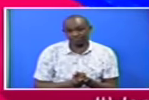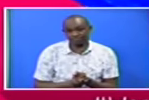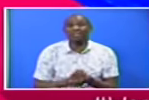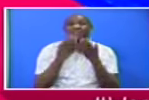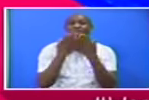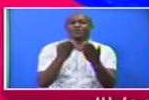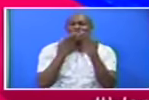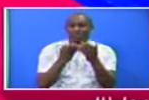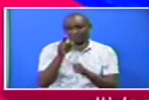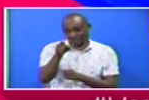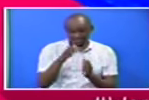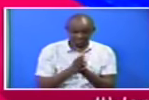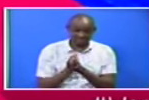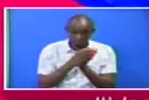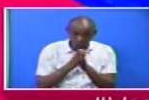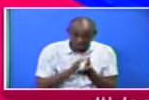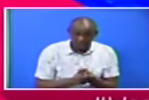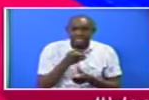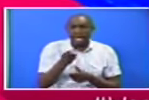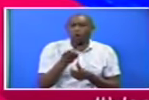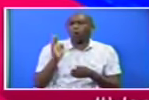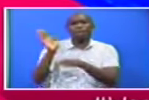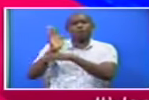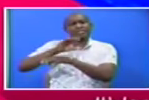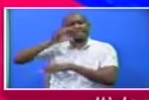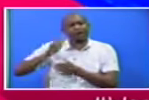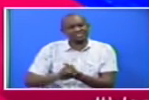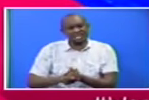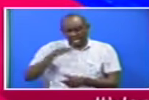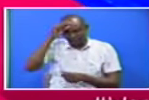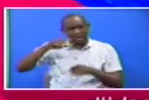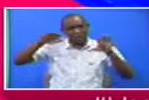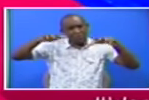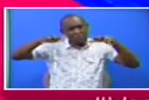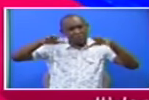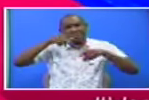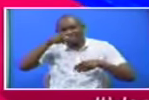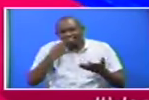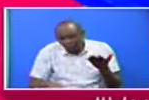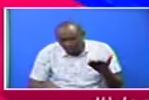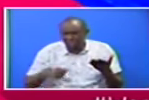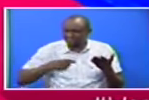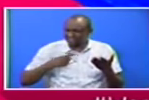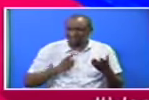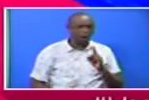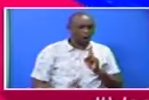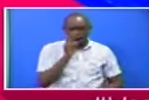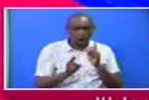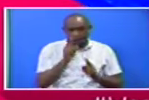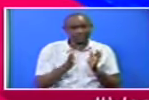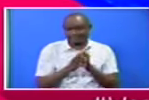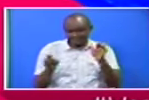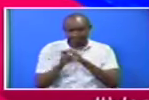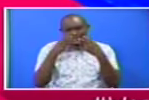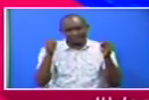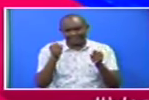Well, thank you for that, Moses. And in Bomet County, Governor Isaac Ruto was breathing fire against Deputy